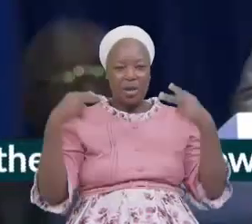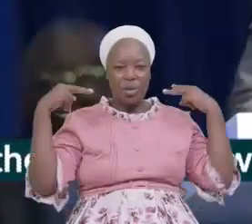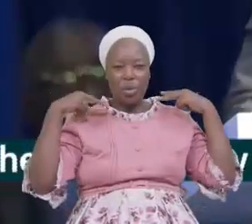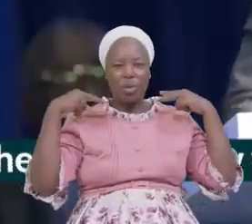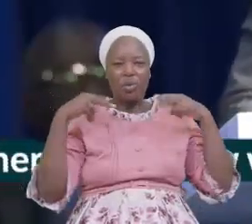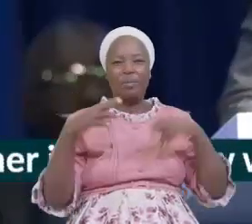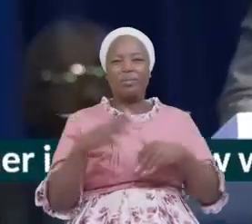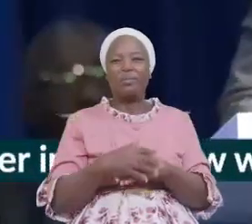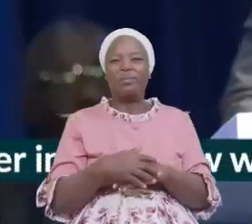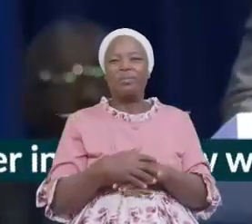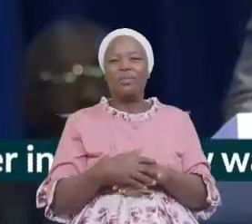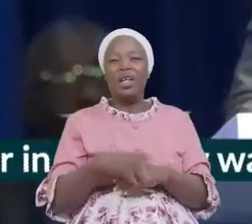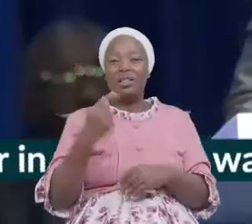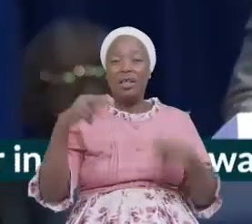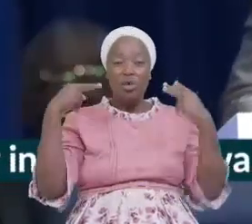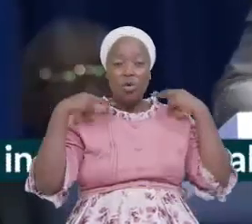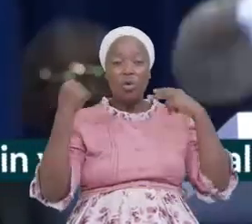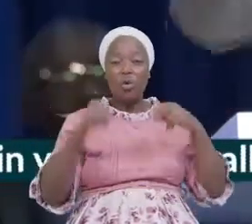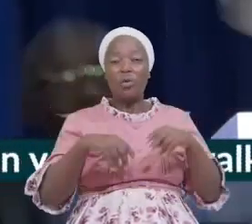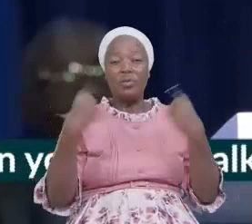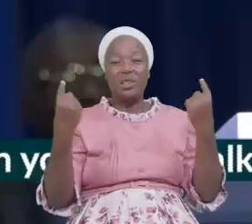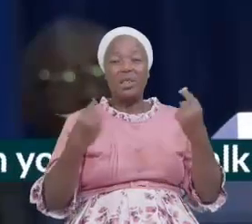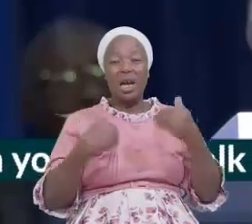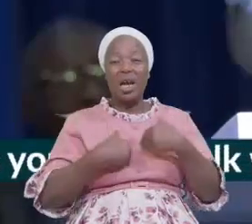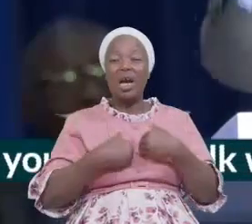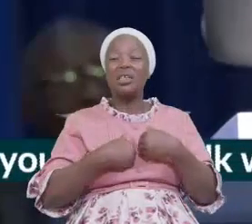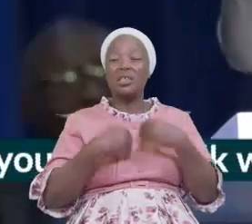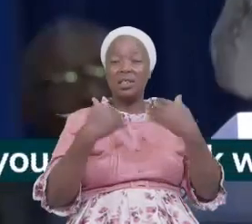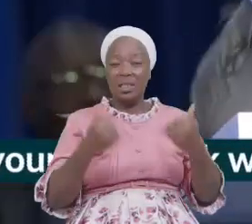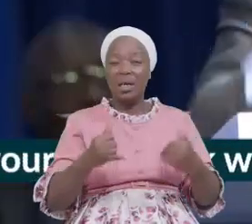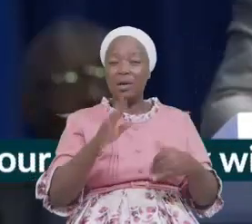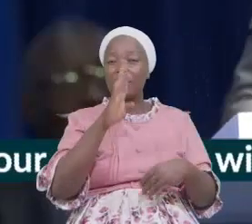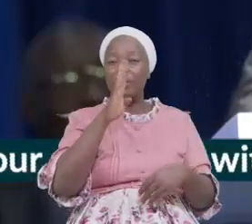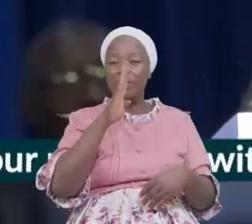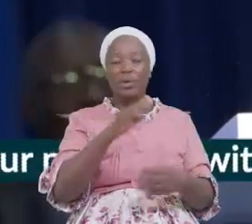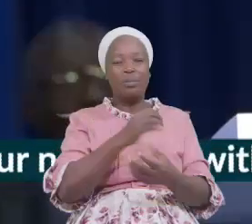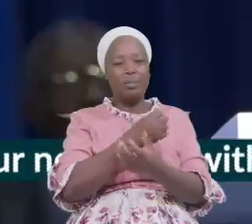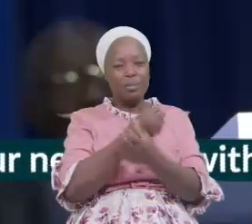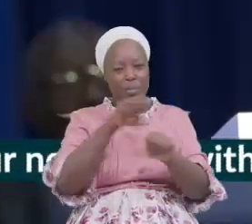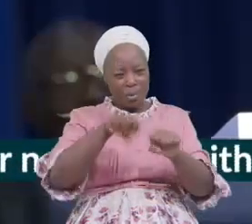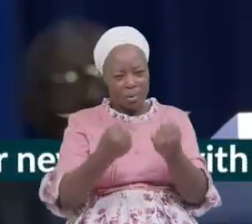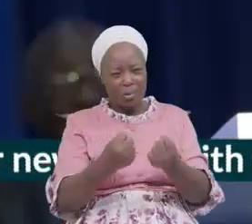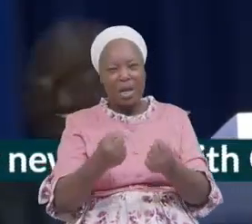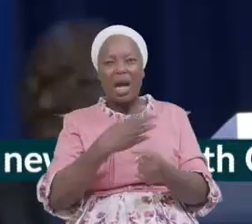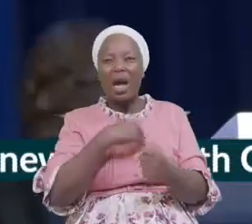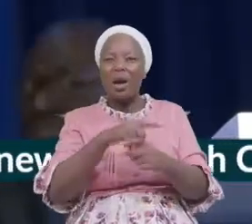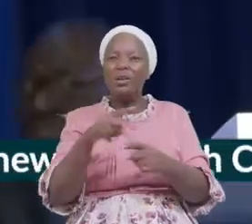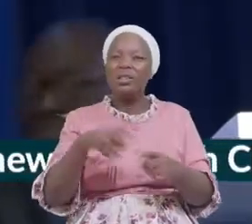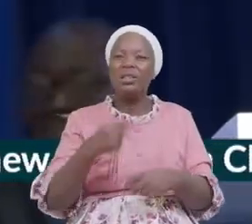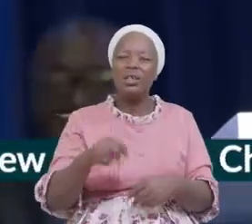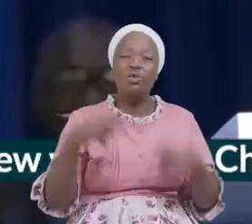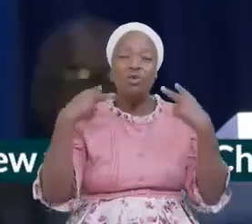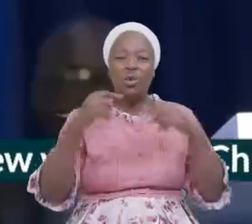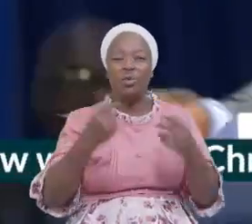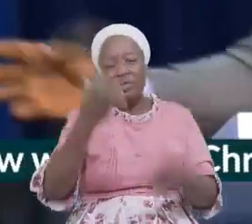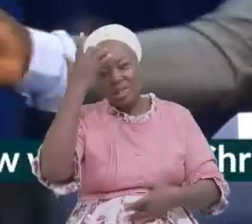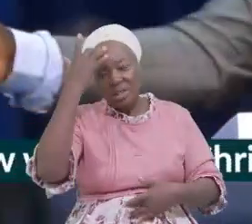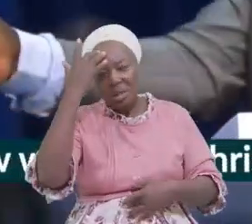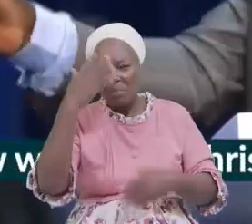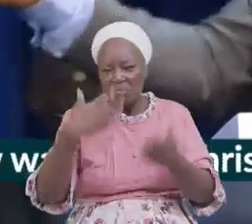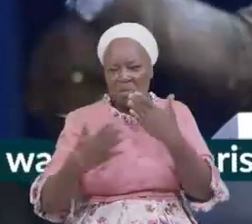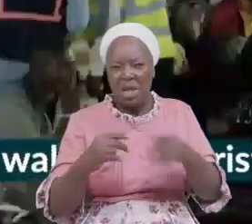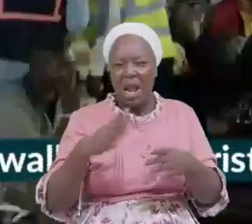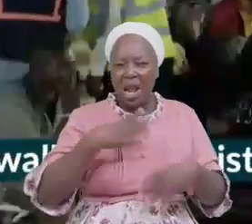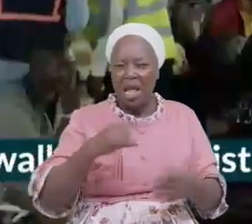Your yoke of sin has already been broken. Your yoke of sickness, whether he likes it or not, is going